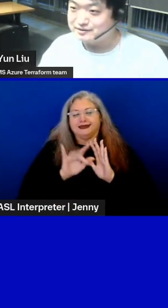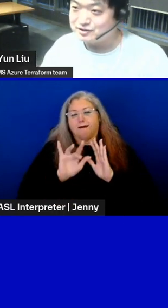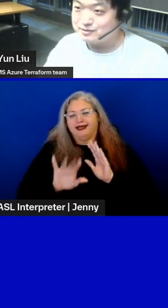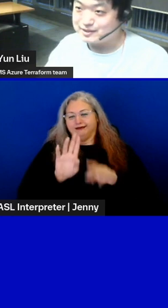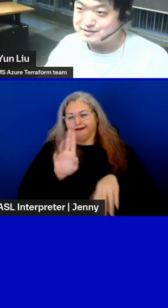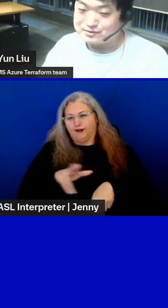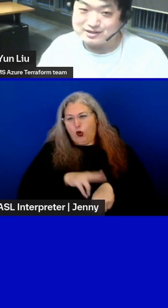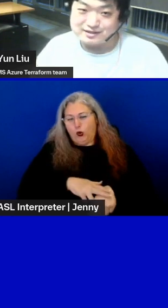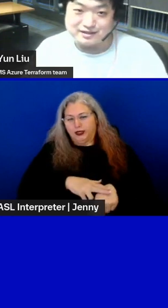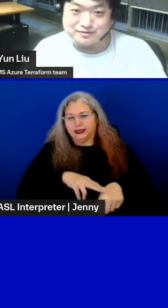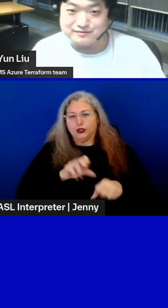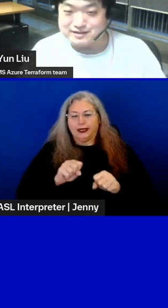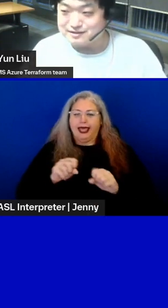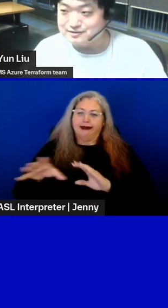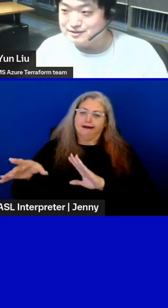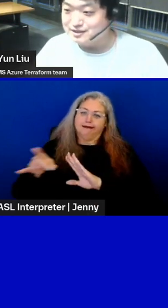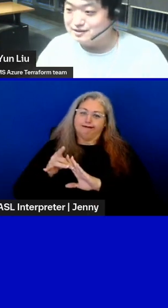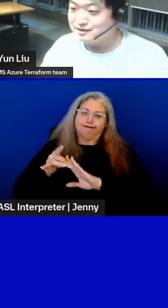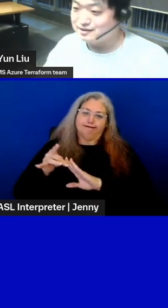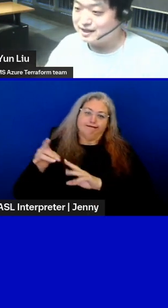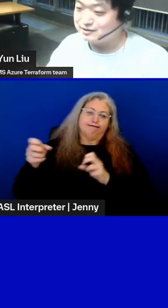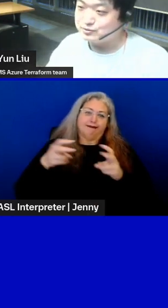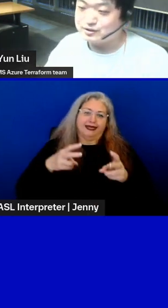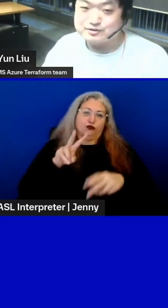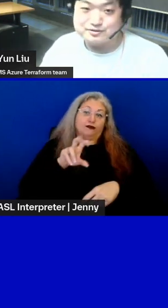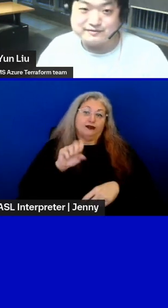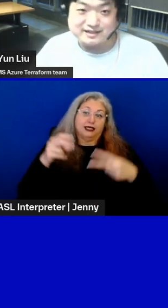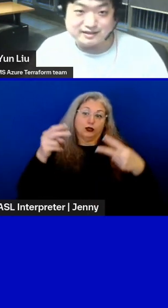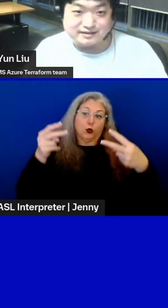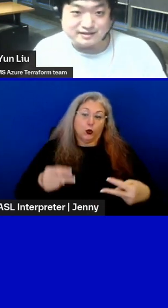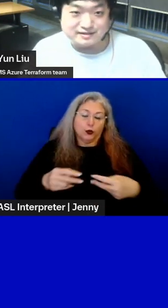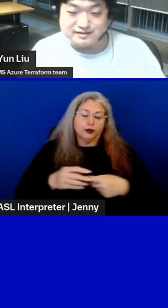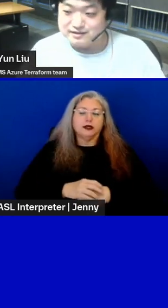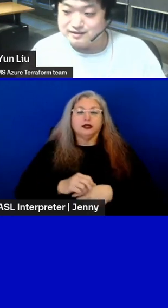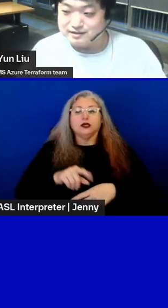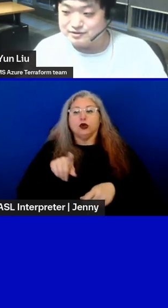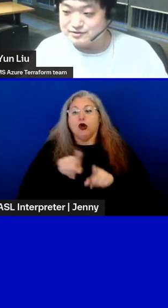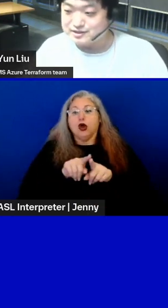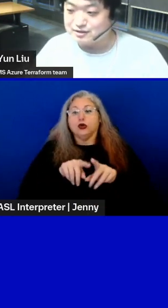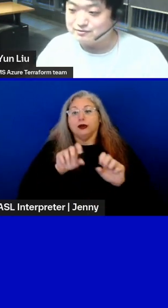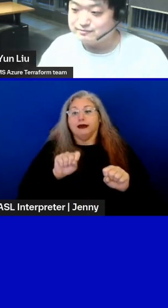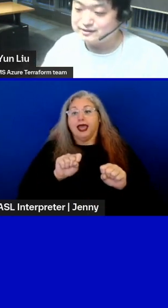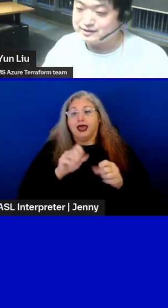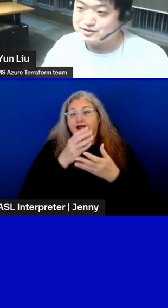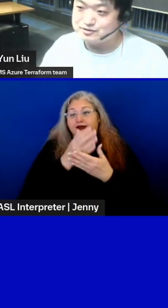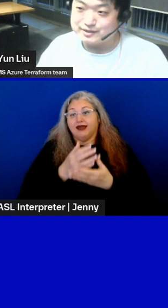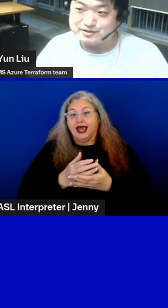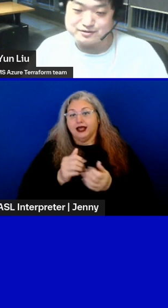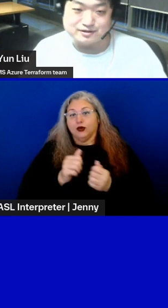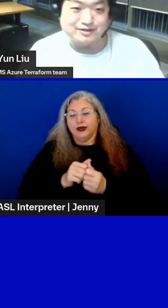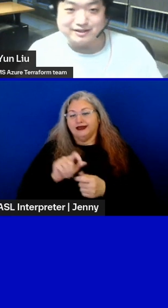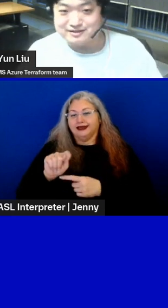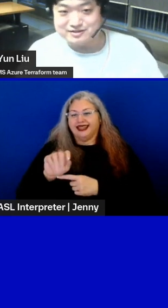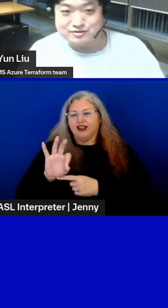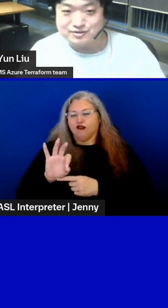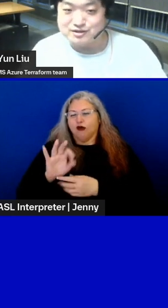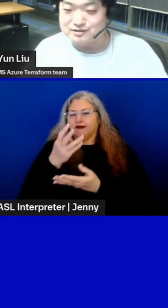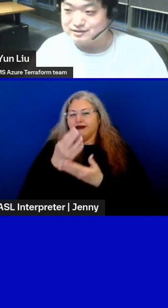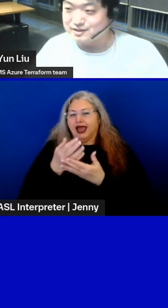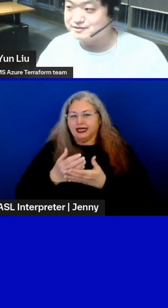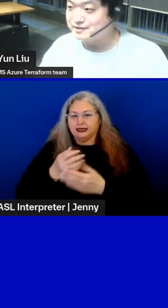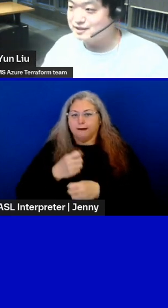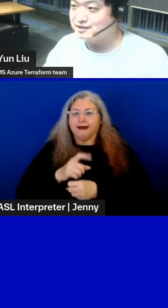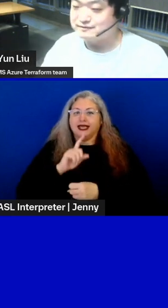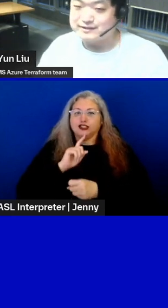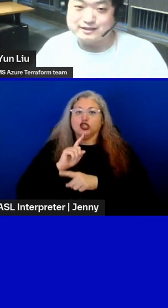You can copy paste directly into VS Code. And we also validate this using Terraform validation to make sure, okay, this generated